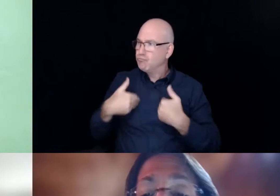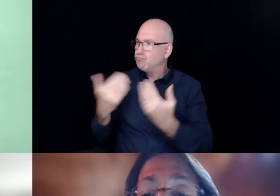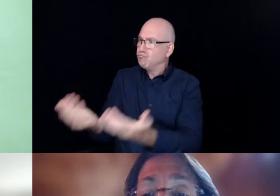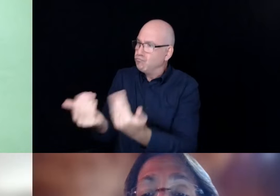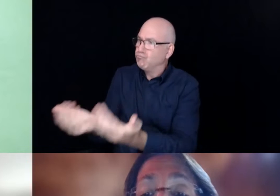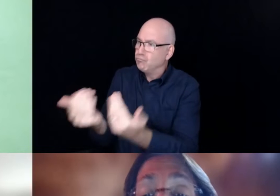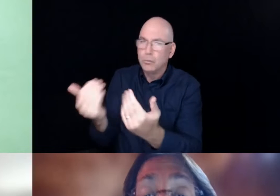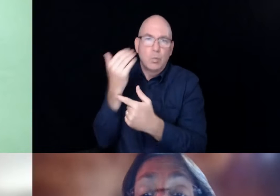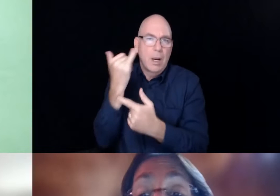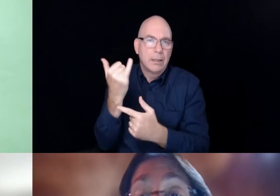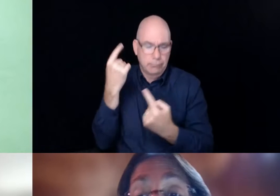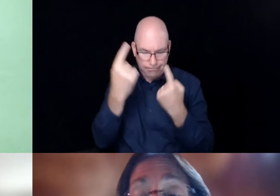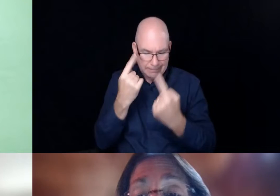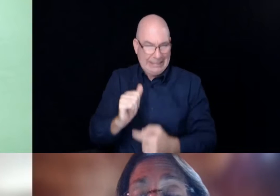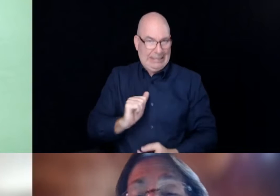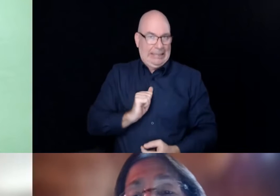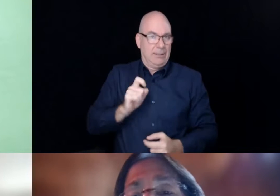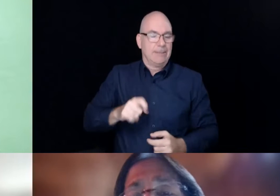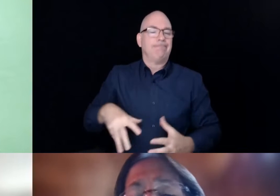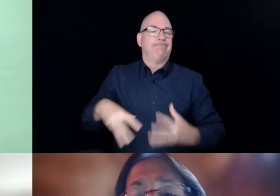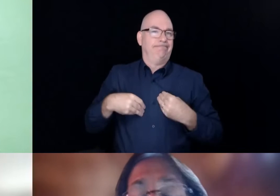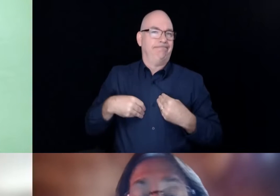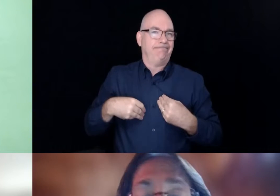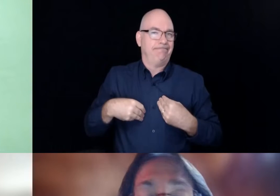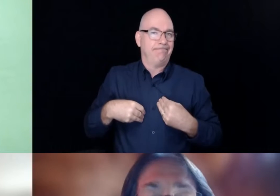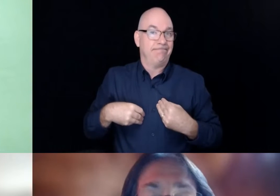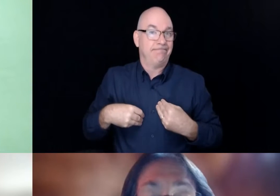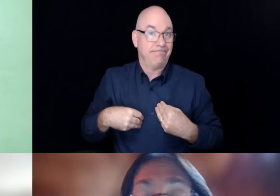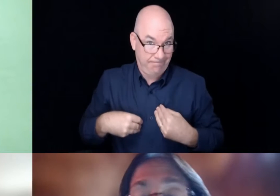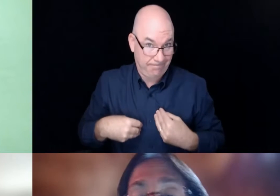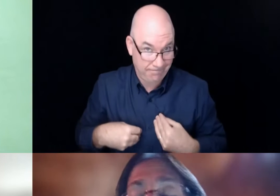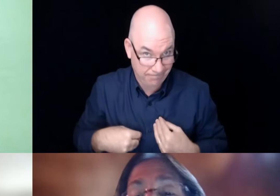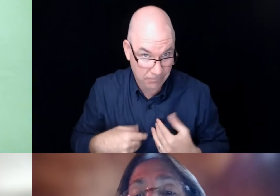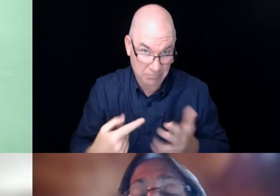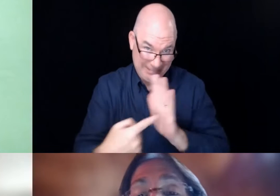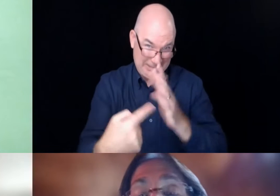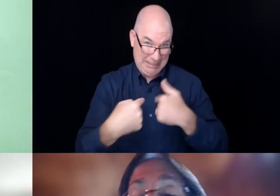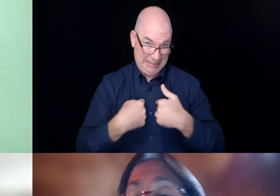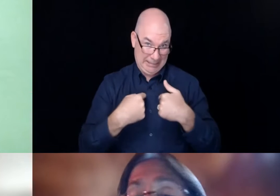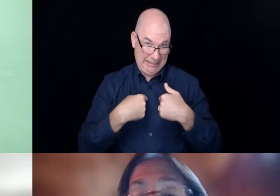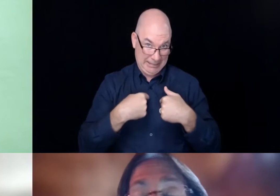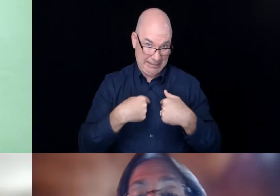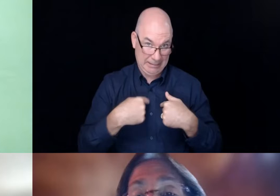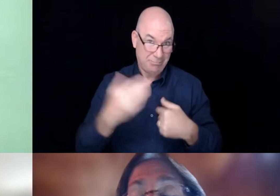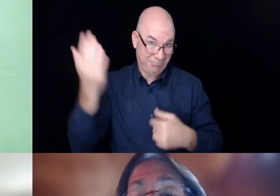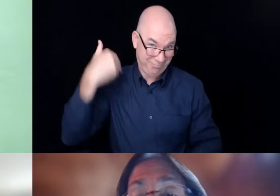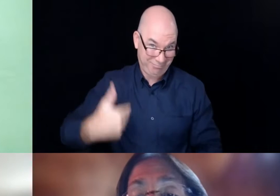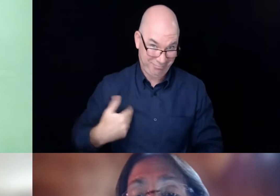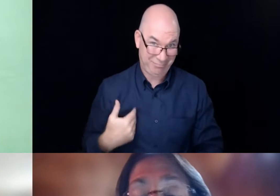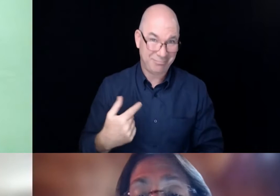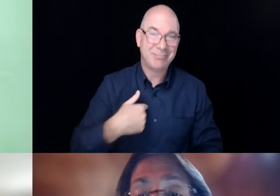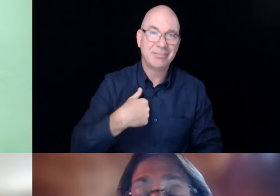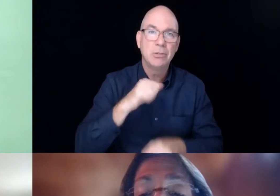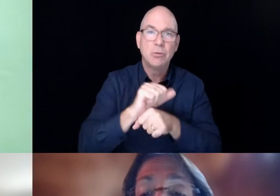voices from younger generations. And I know for me, when I was young, again, I was a social